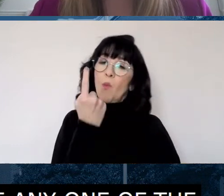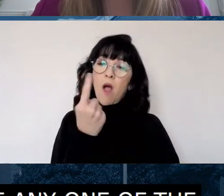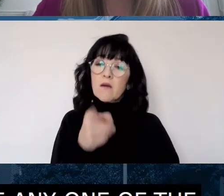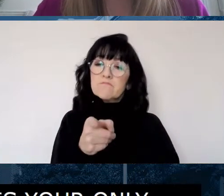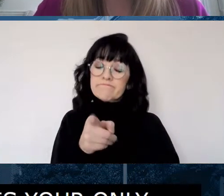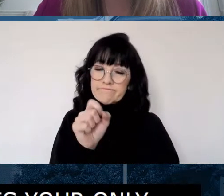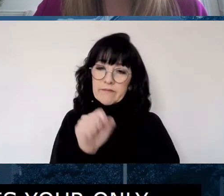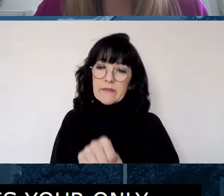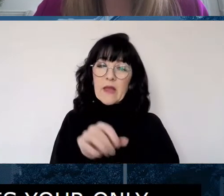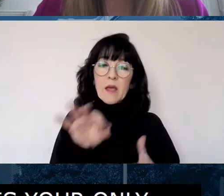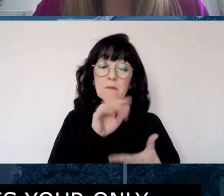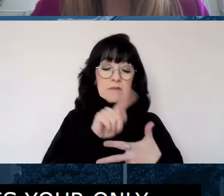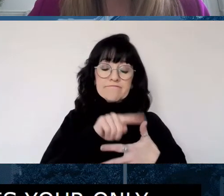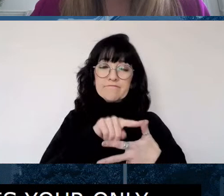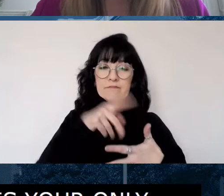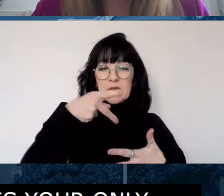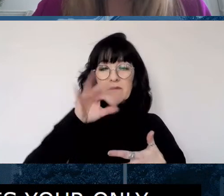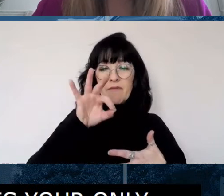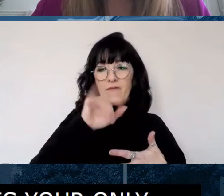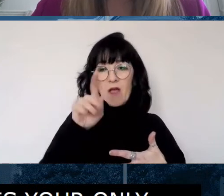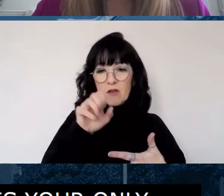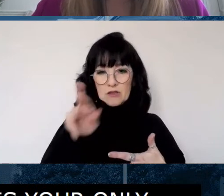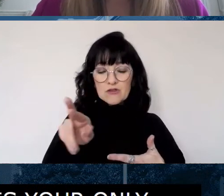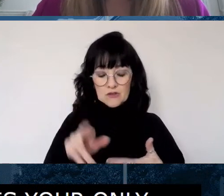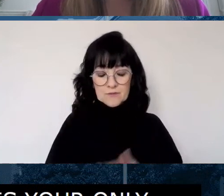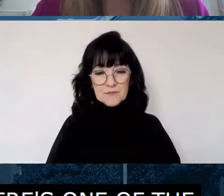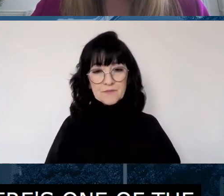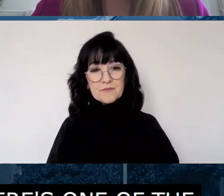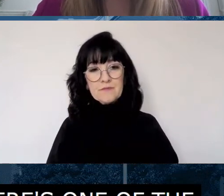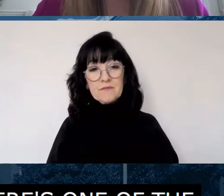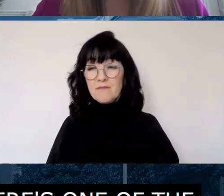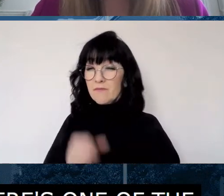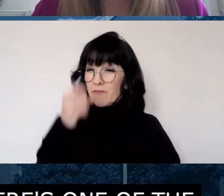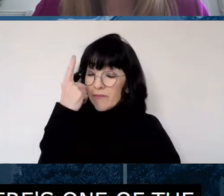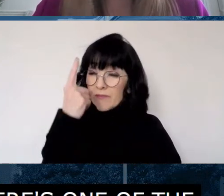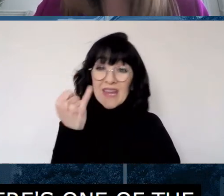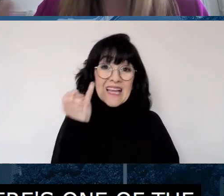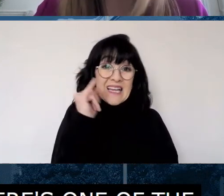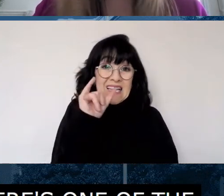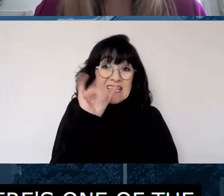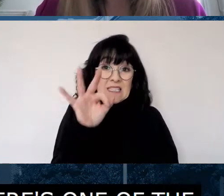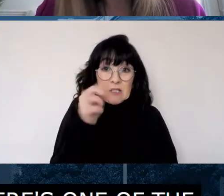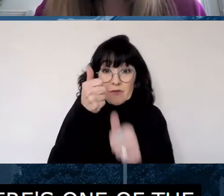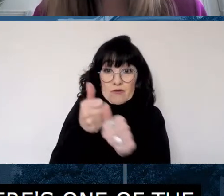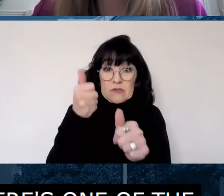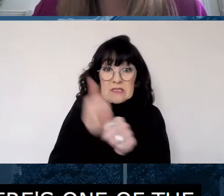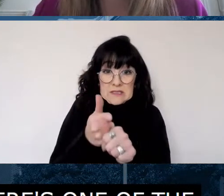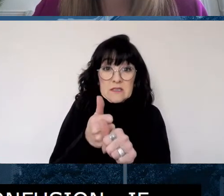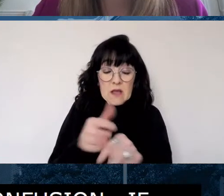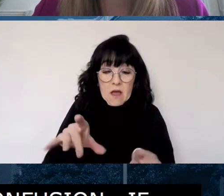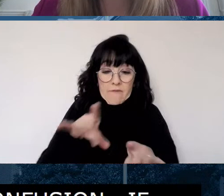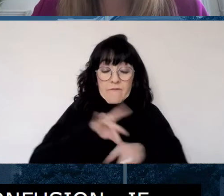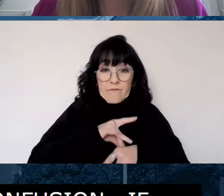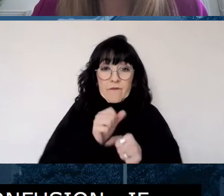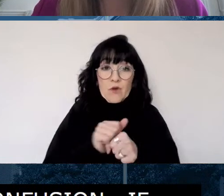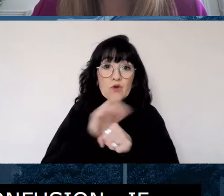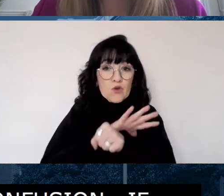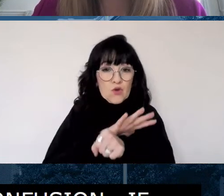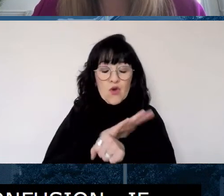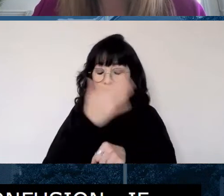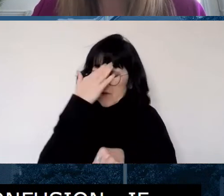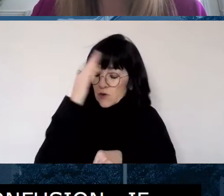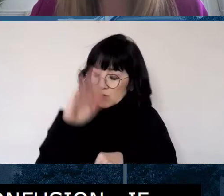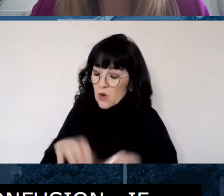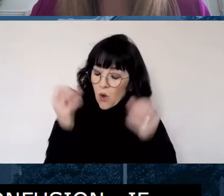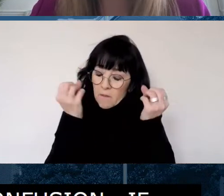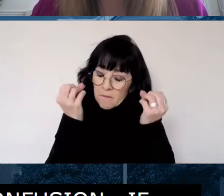points where we've seen a lot of confusion. If you have had COVID, the infection, which we know many people were infected